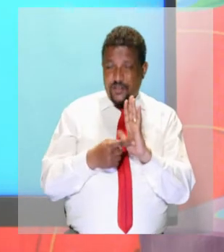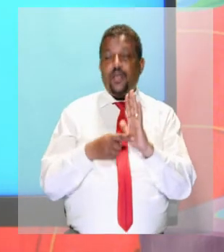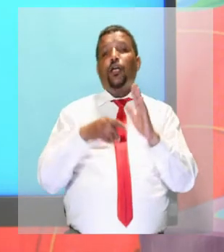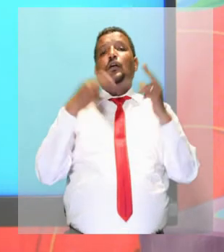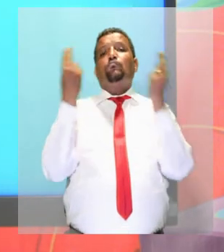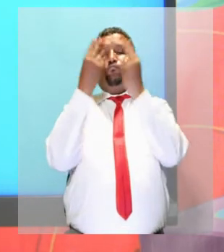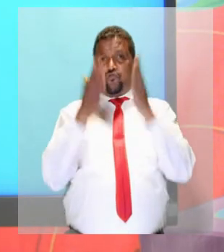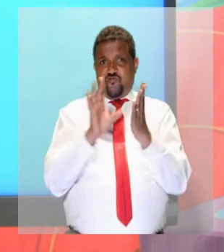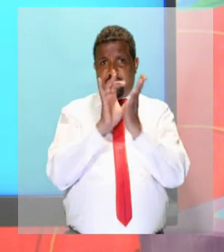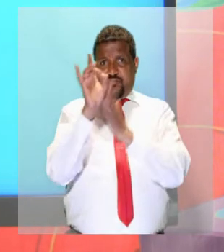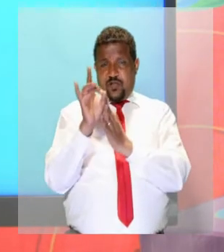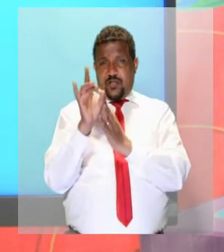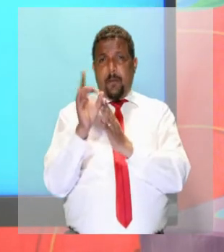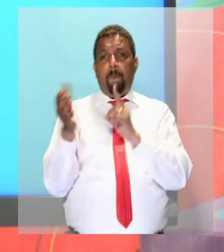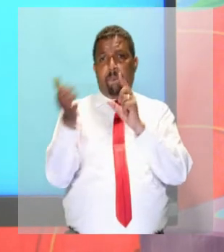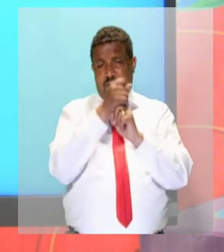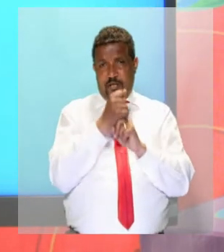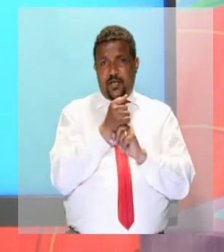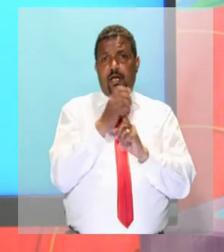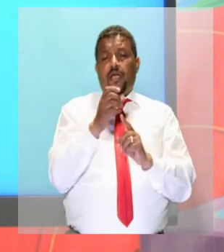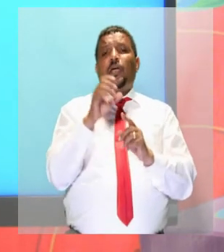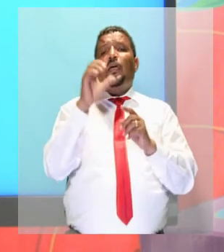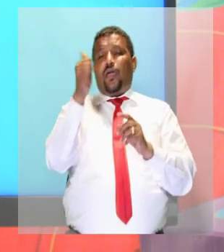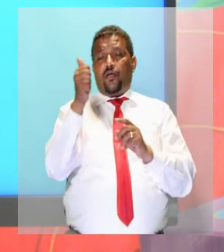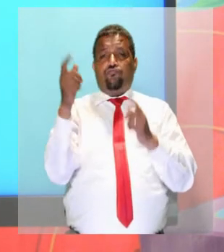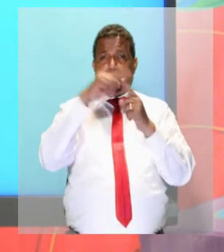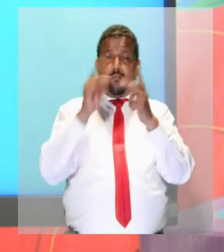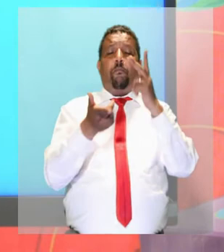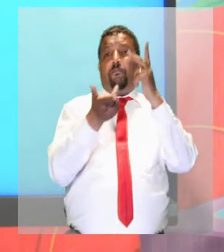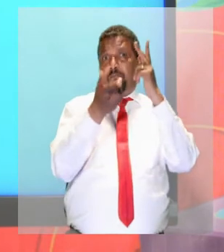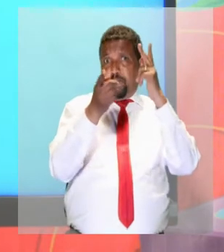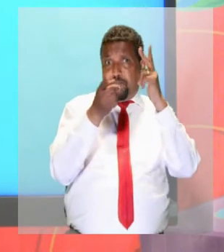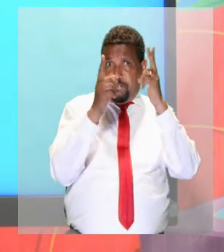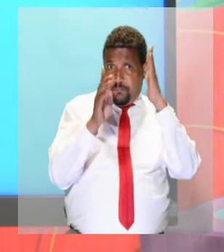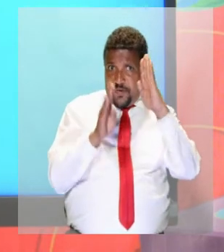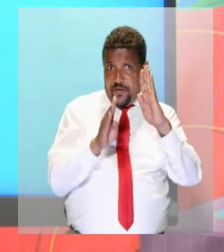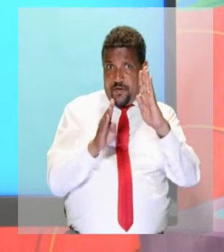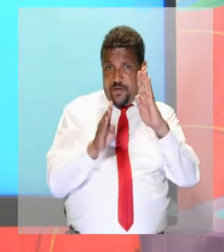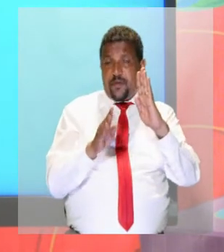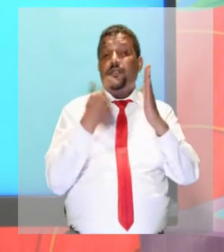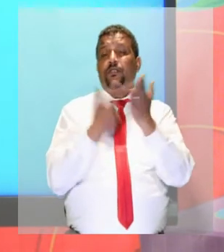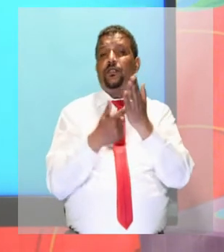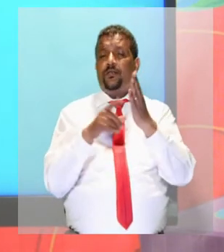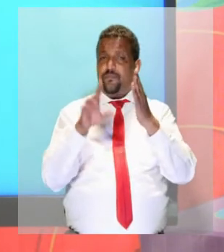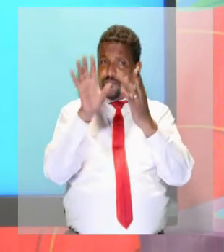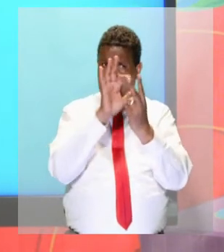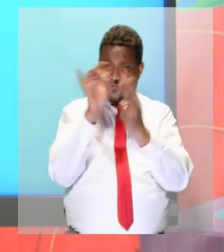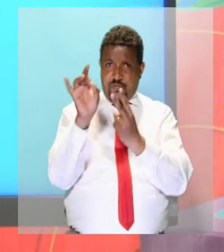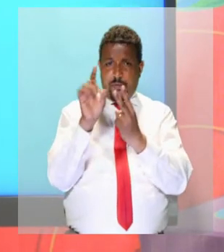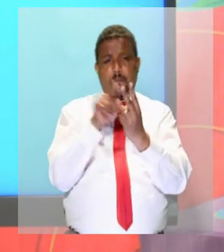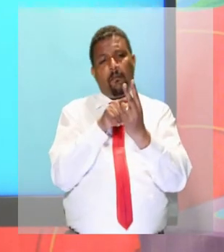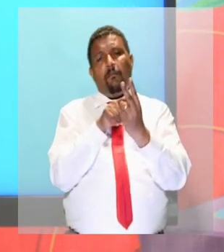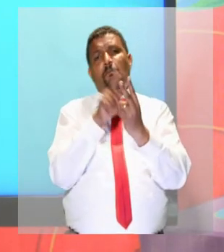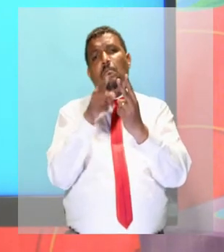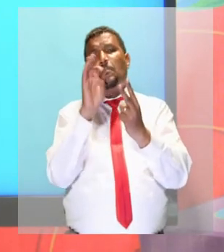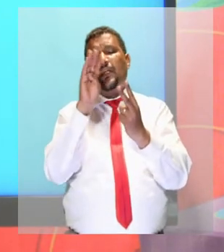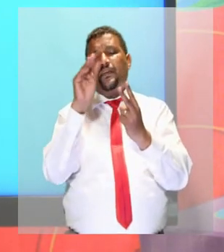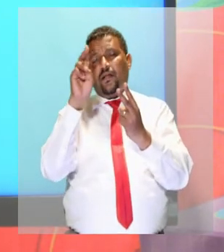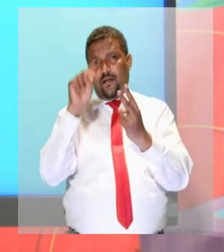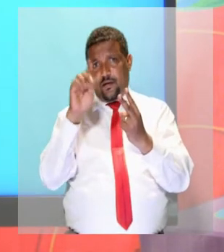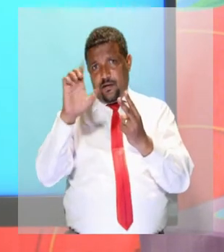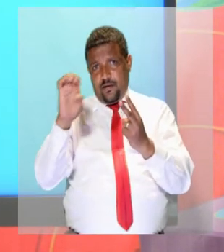consumer prefers bundle A than bundle B, then at the same time he must not prefer bundle B than bundle